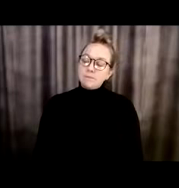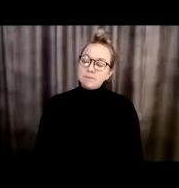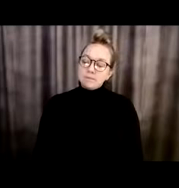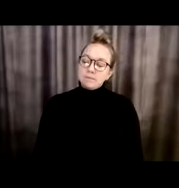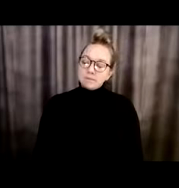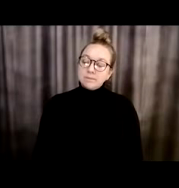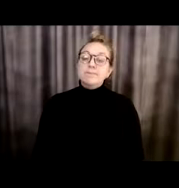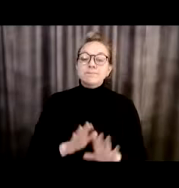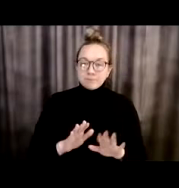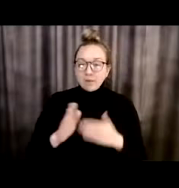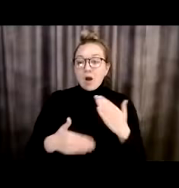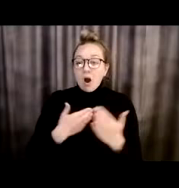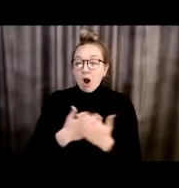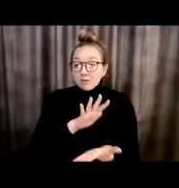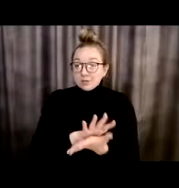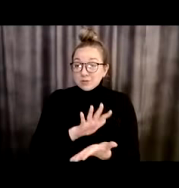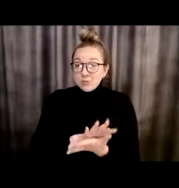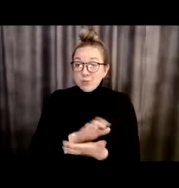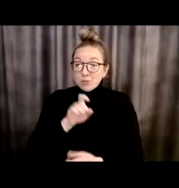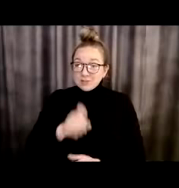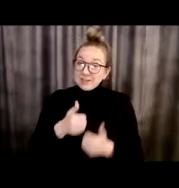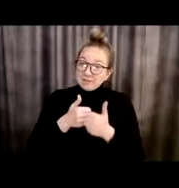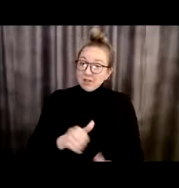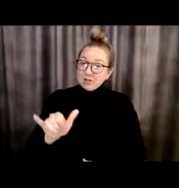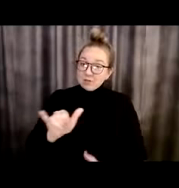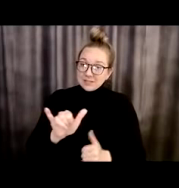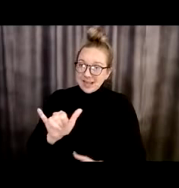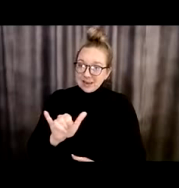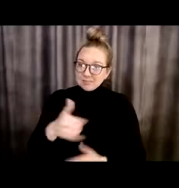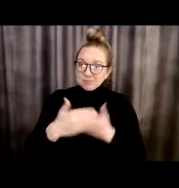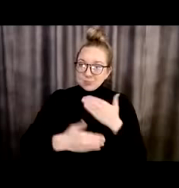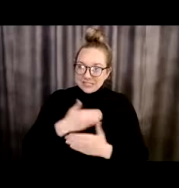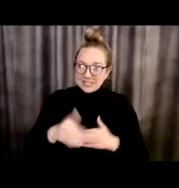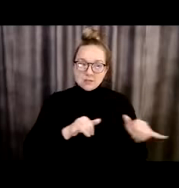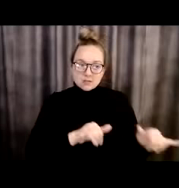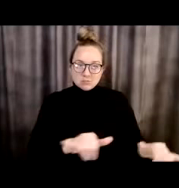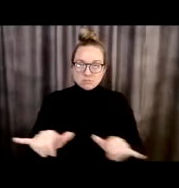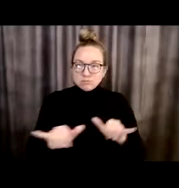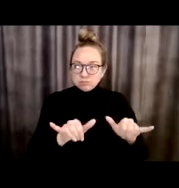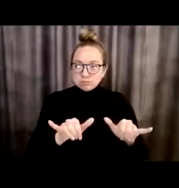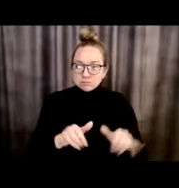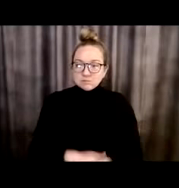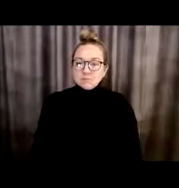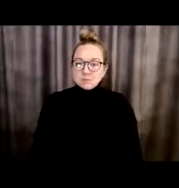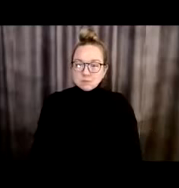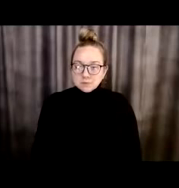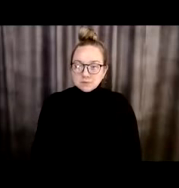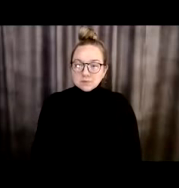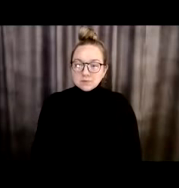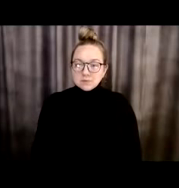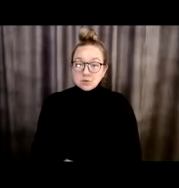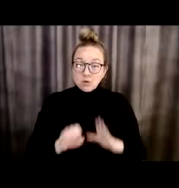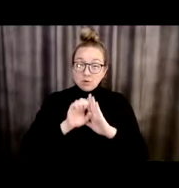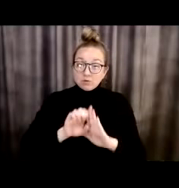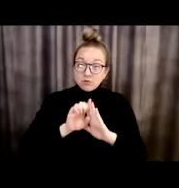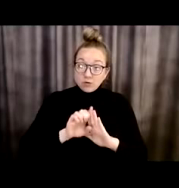the rule says. So, I mean, we really and truly, as always, we have policies that are supposed